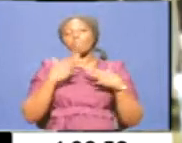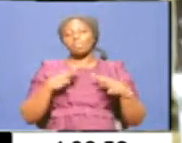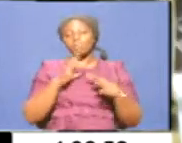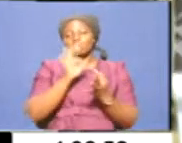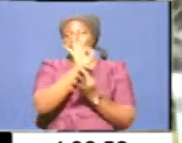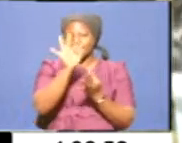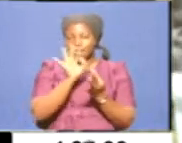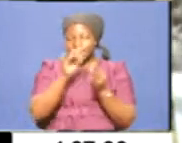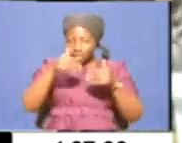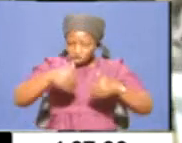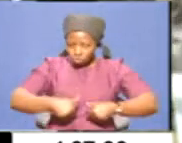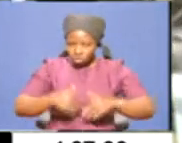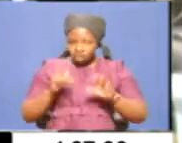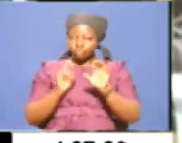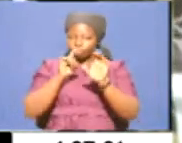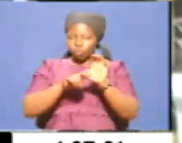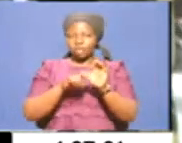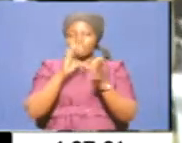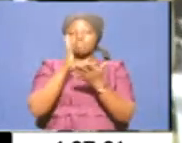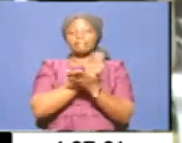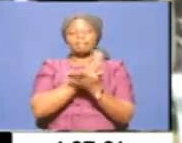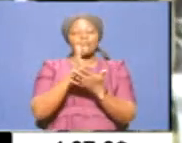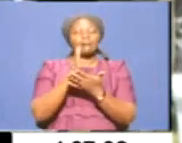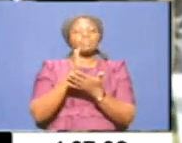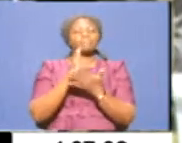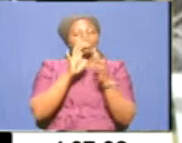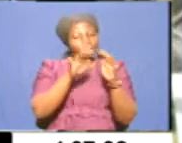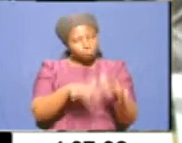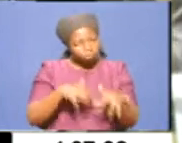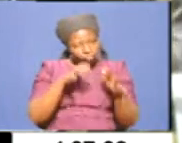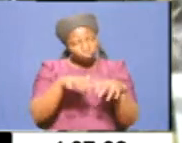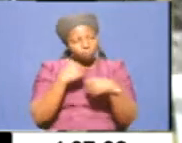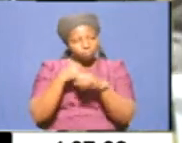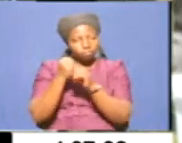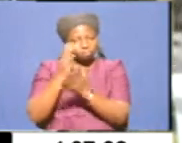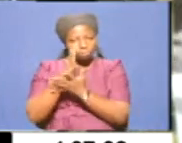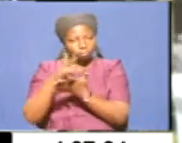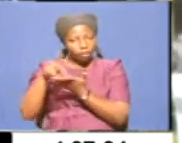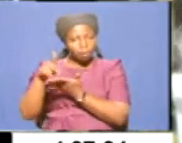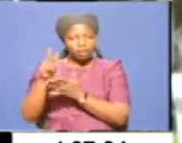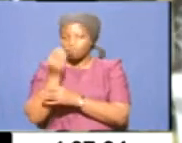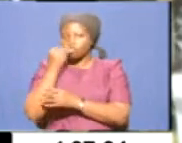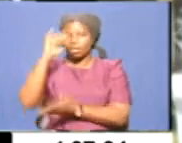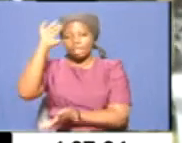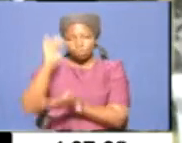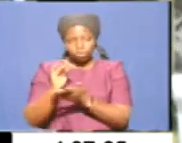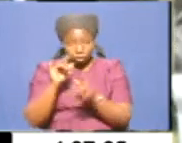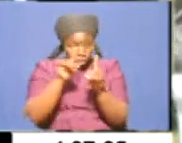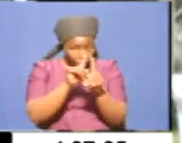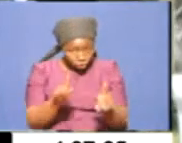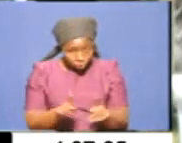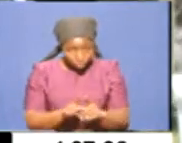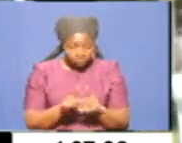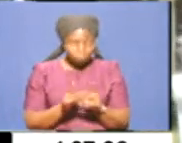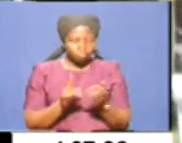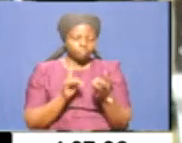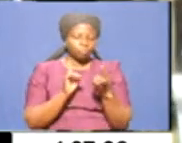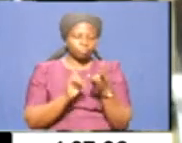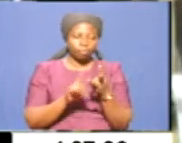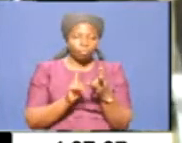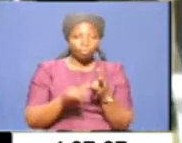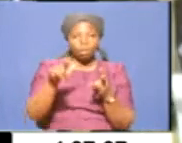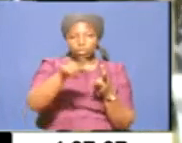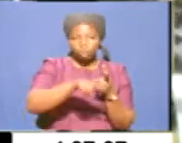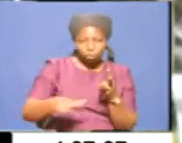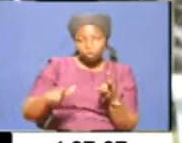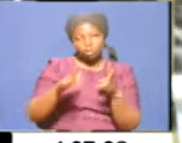youth joining into the sector and ensure that the prices go down, and more importantly also so that then the local companies can